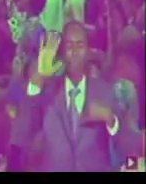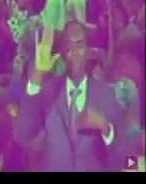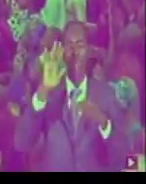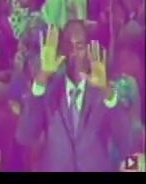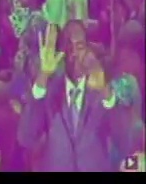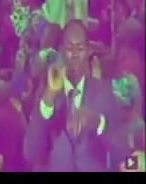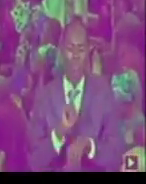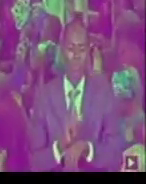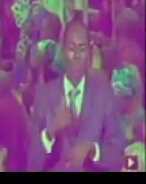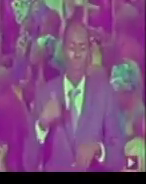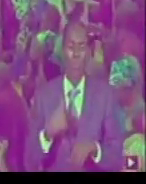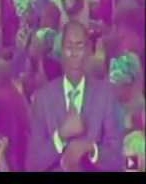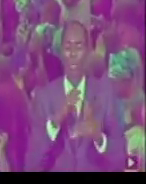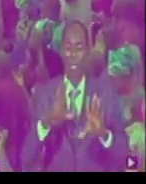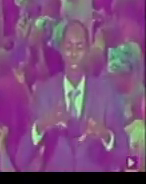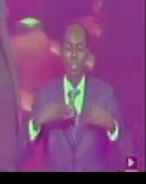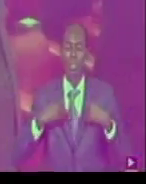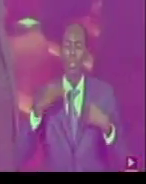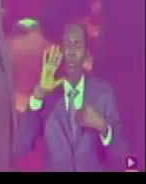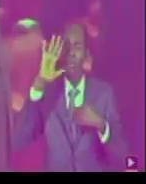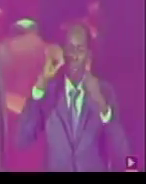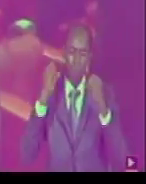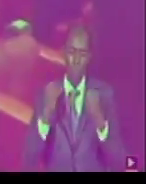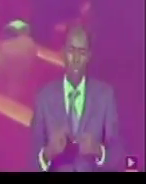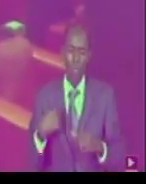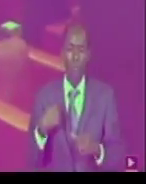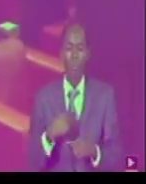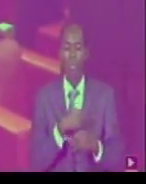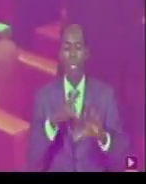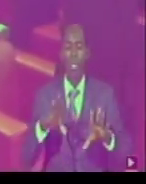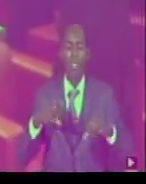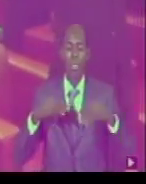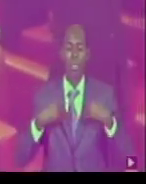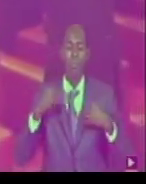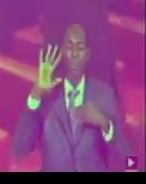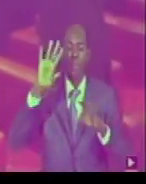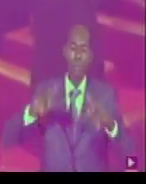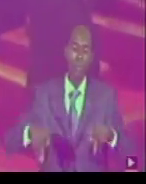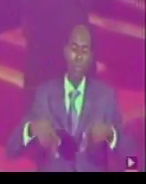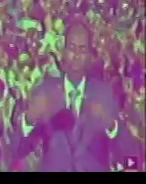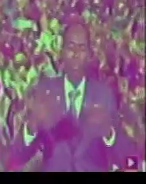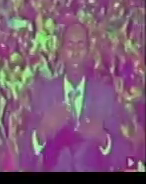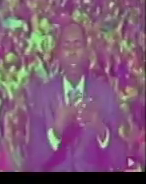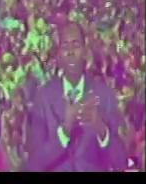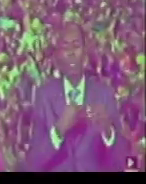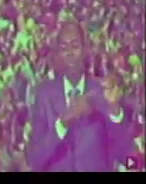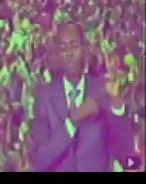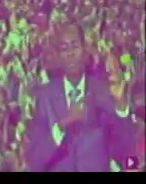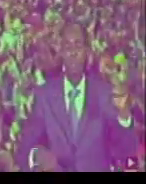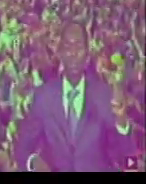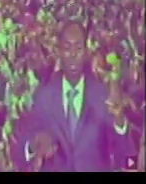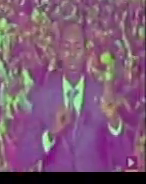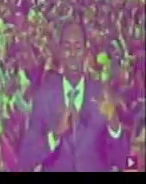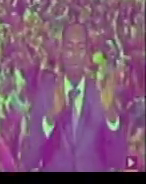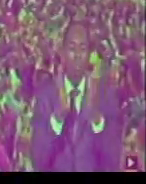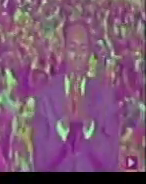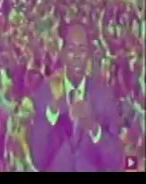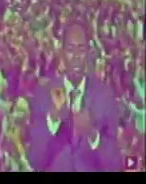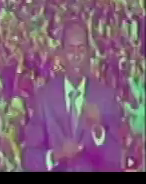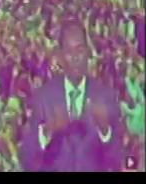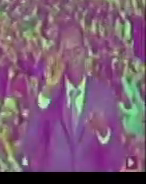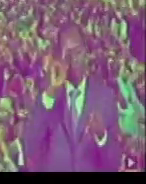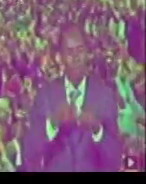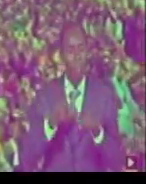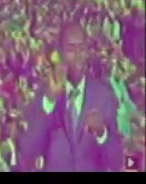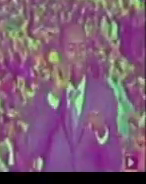We accept your power. We accept the provision. And Lord, I pray every brother, every sister, every